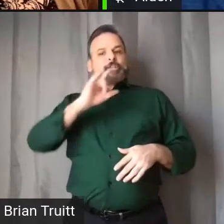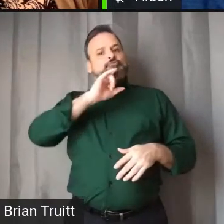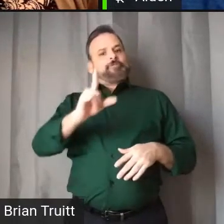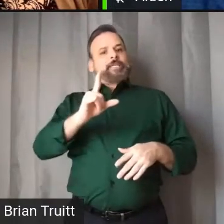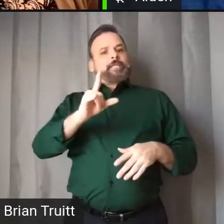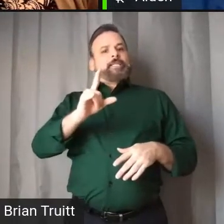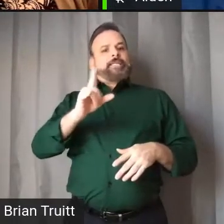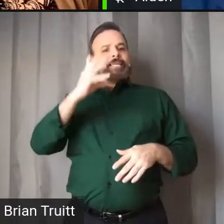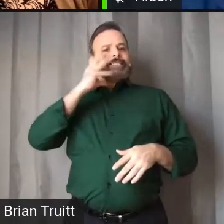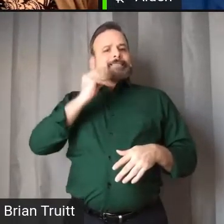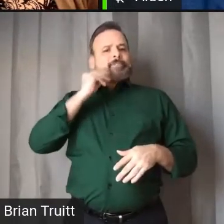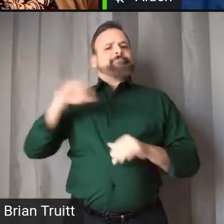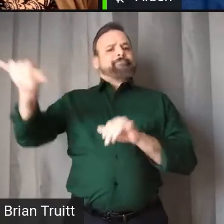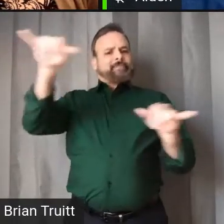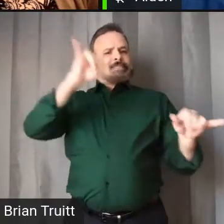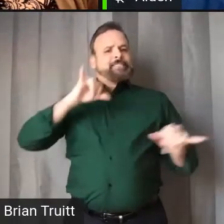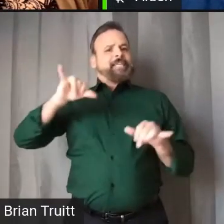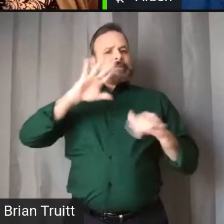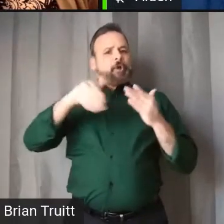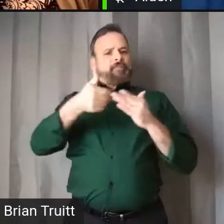this connection.